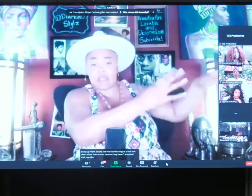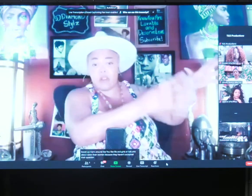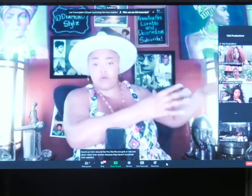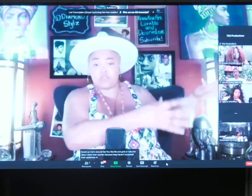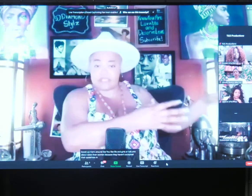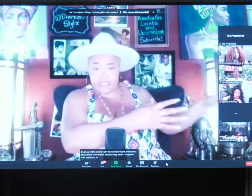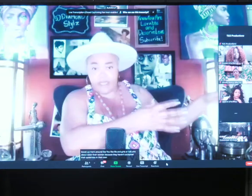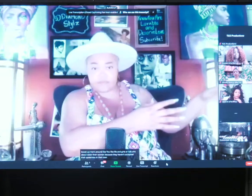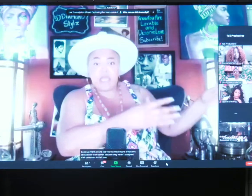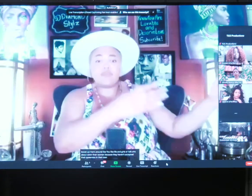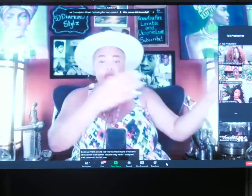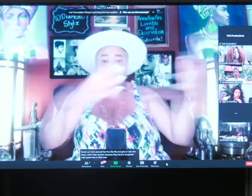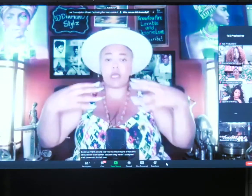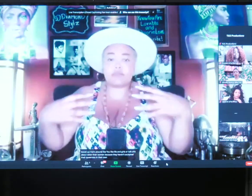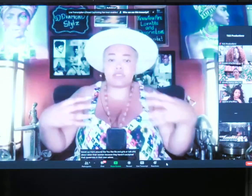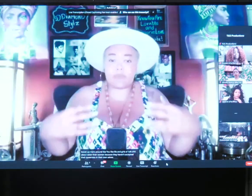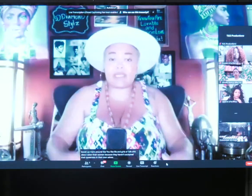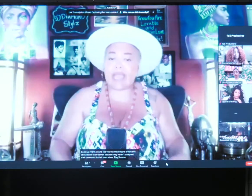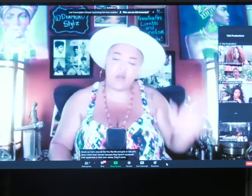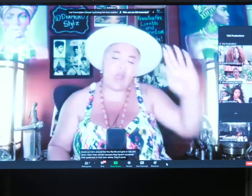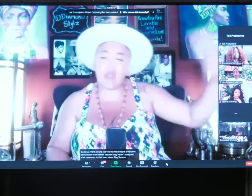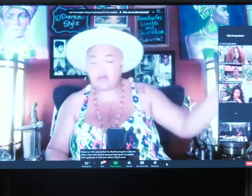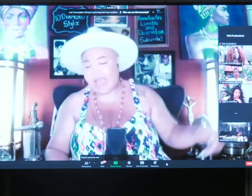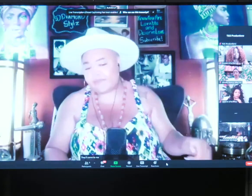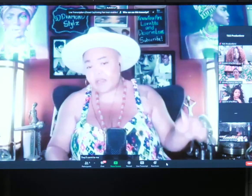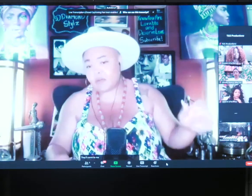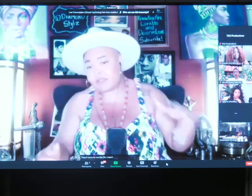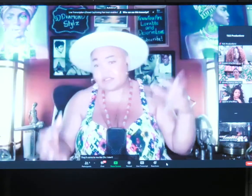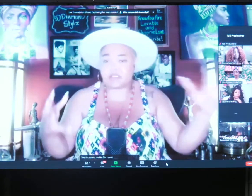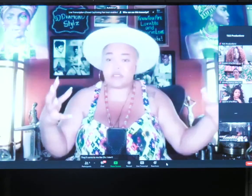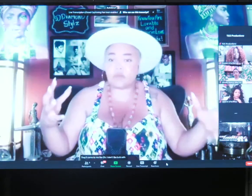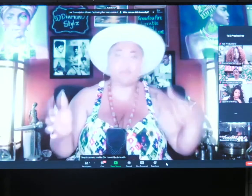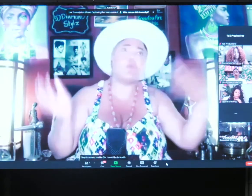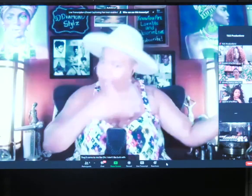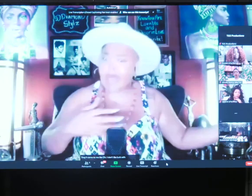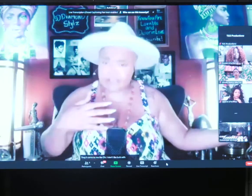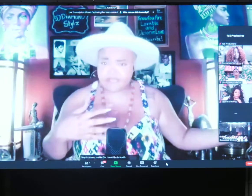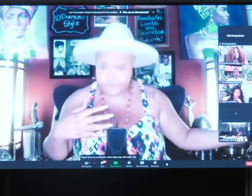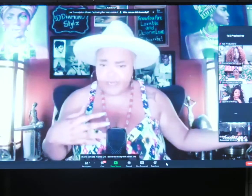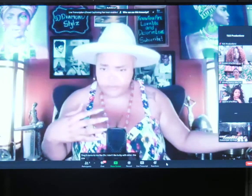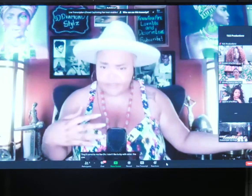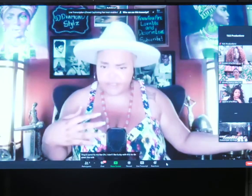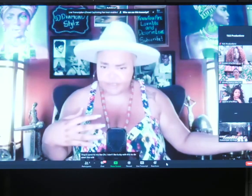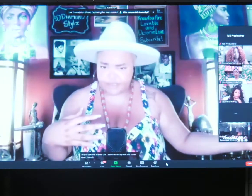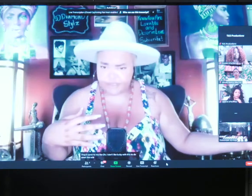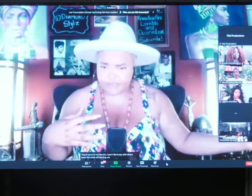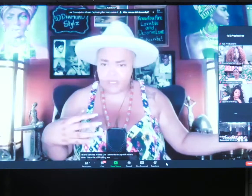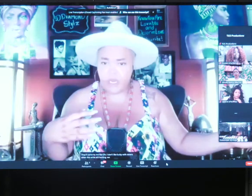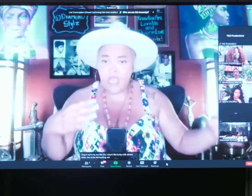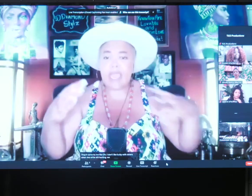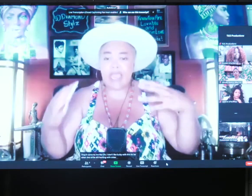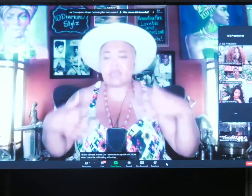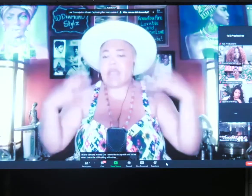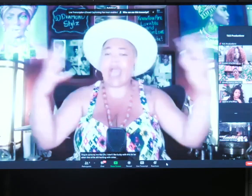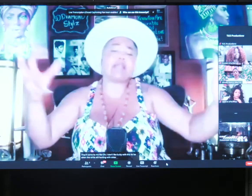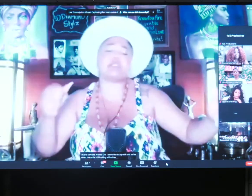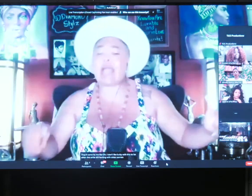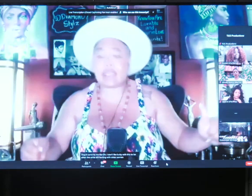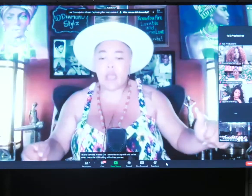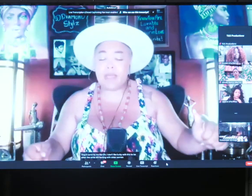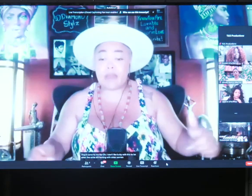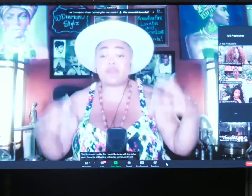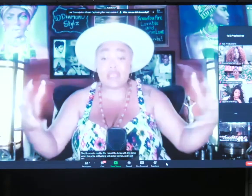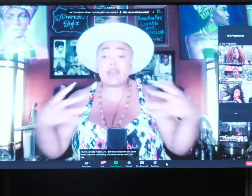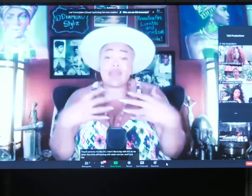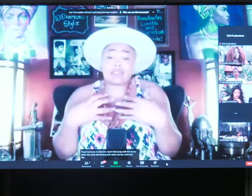in their own selves. They'll come to me like, oh, I don't like fucking with cisgender women while still fucking with cisgender women. And I just like